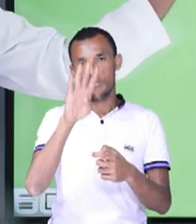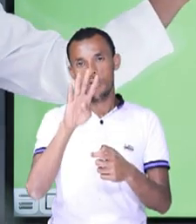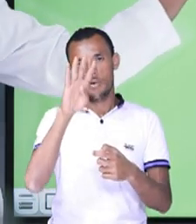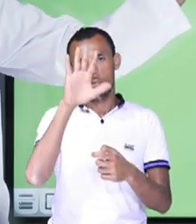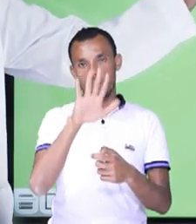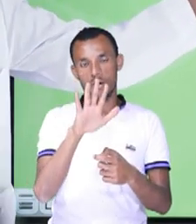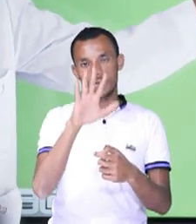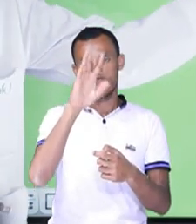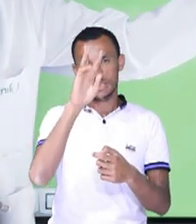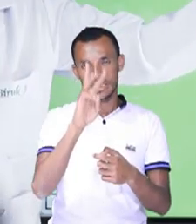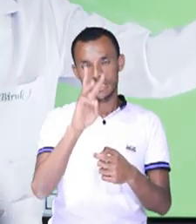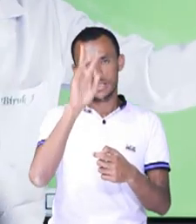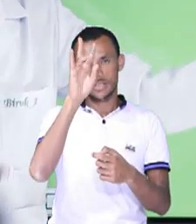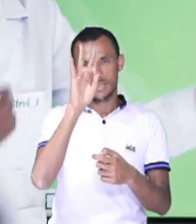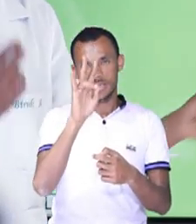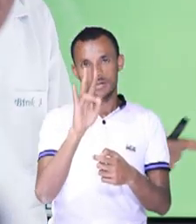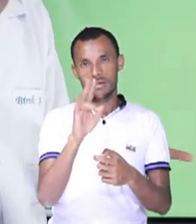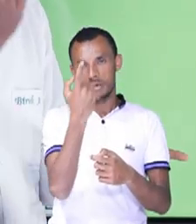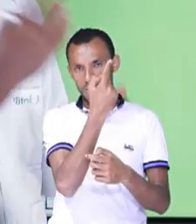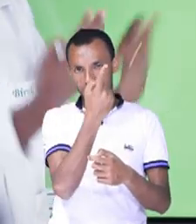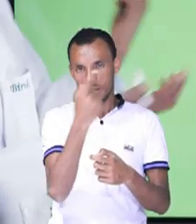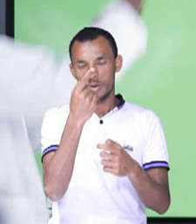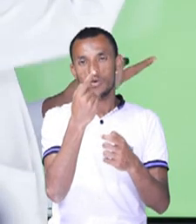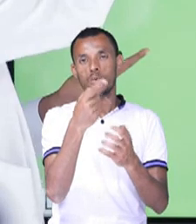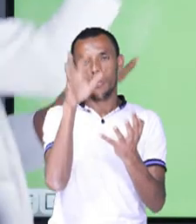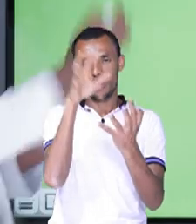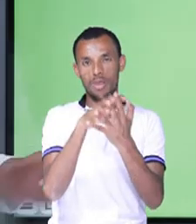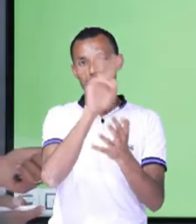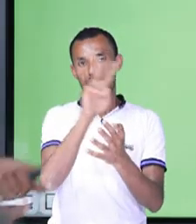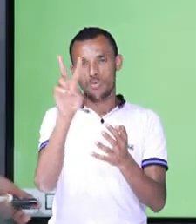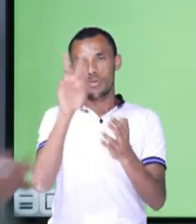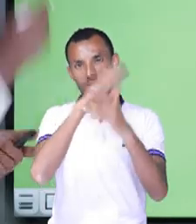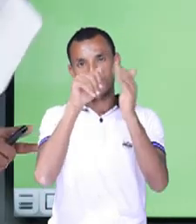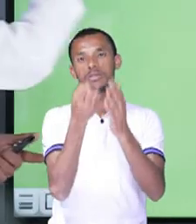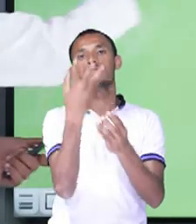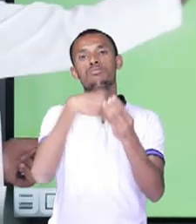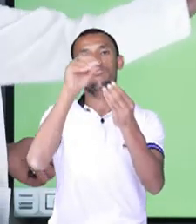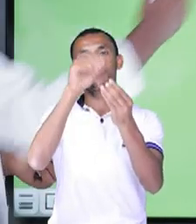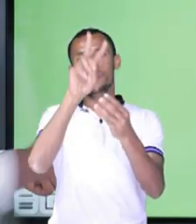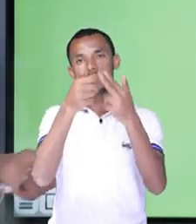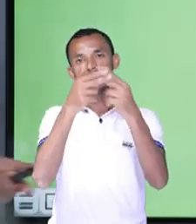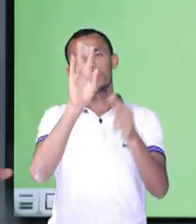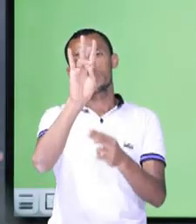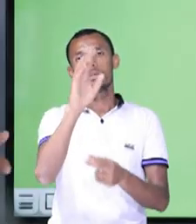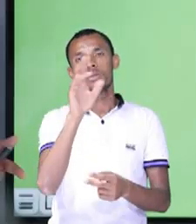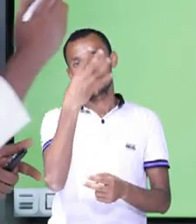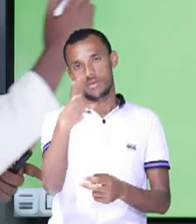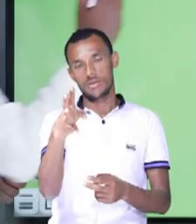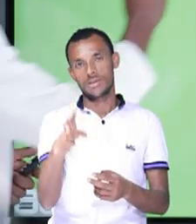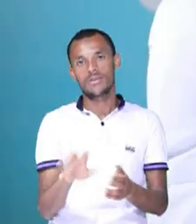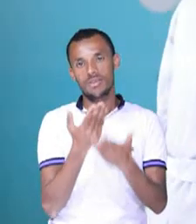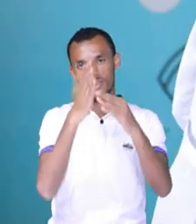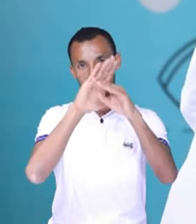4, 5, 6, 7. Each contains 2. Total number of electrons is 40. Up to 40, this one is possible. By